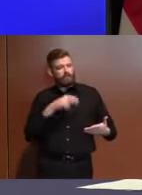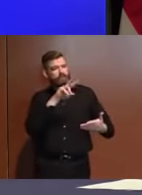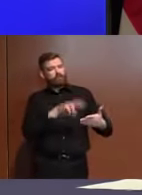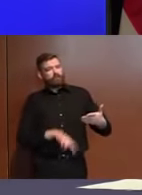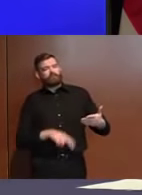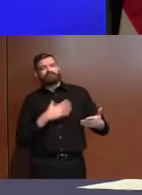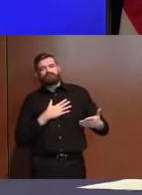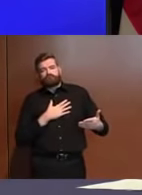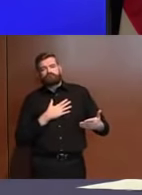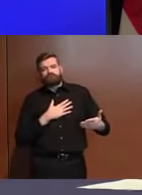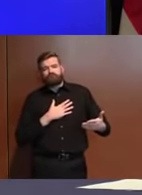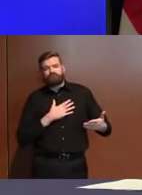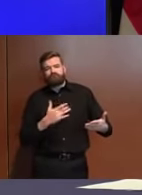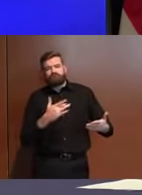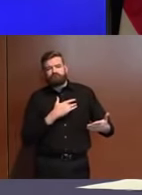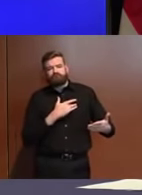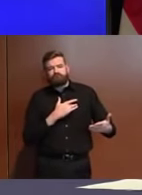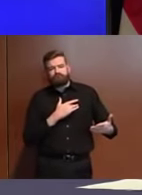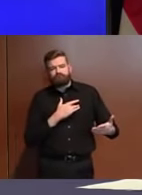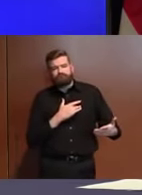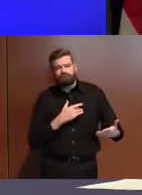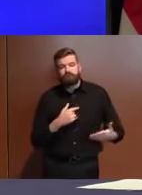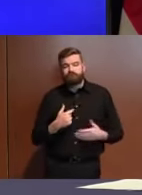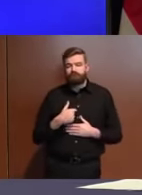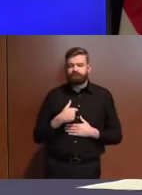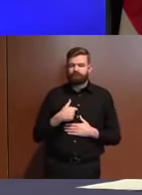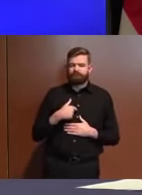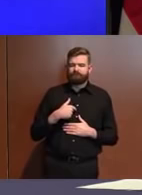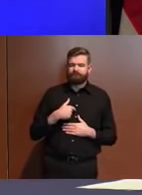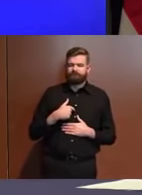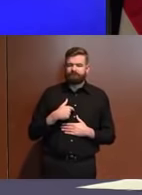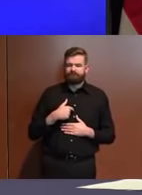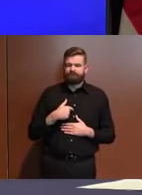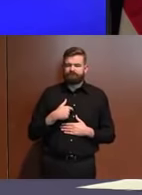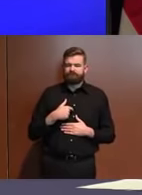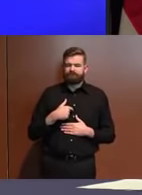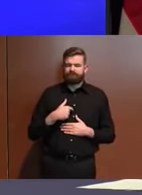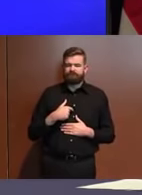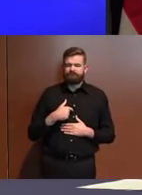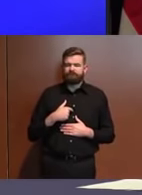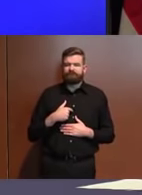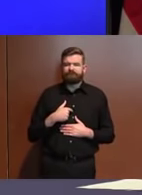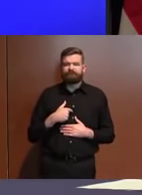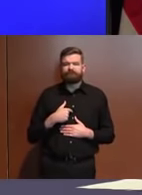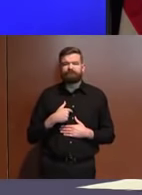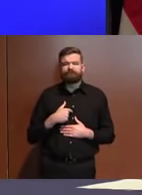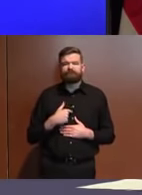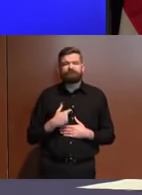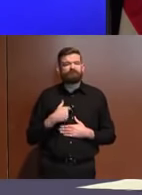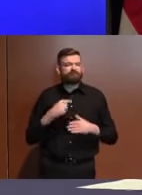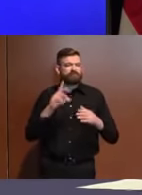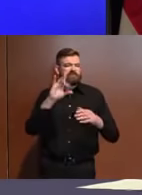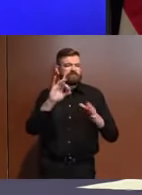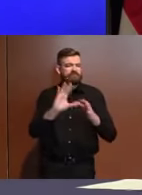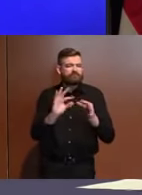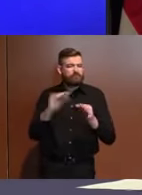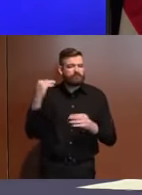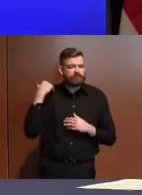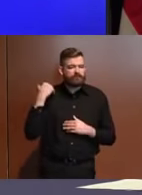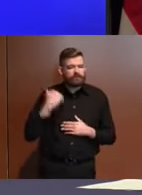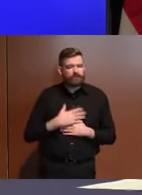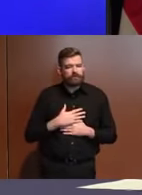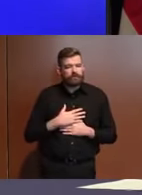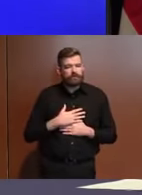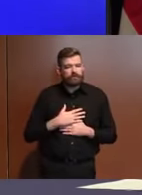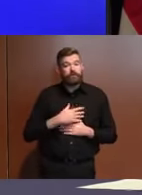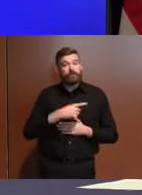emblematic of something that I have been feeling, and I've said in a couple of interviews over the past 24 hours. At the same time, it also